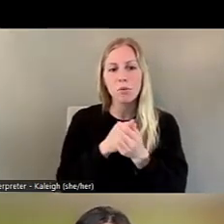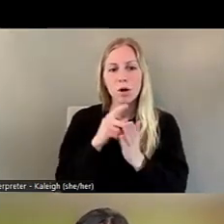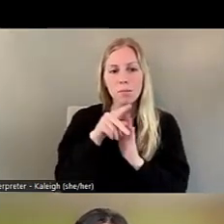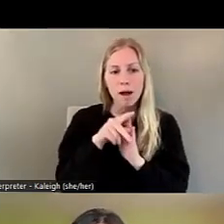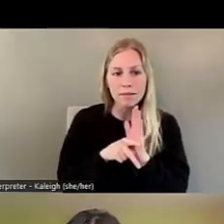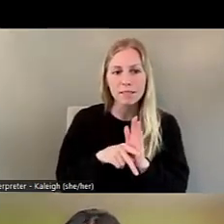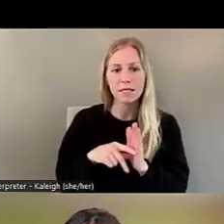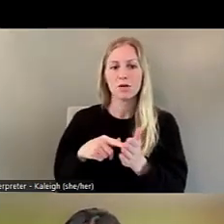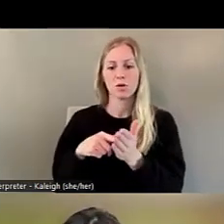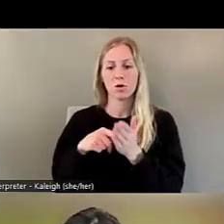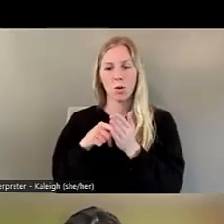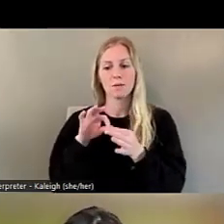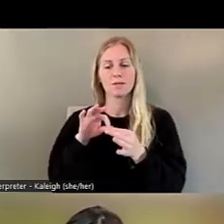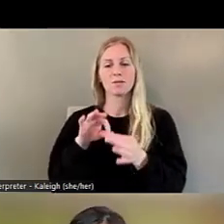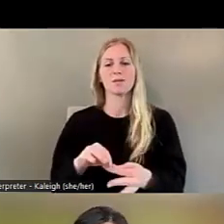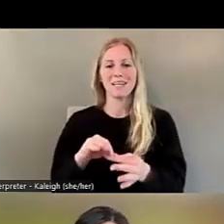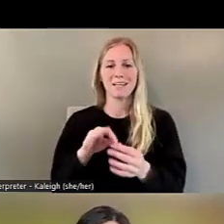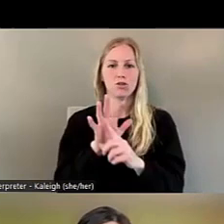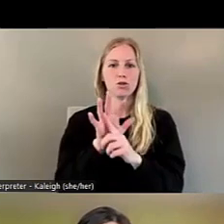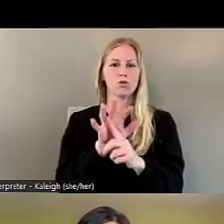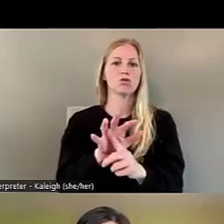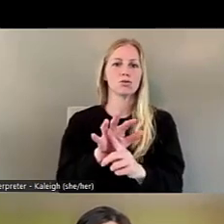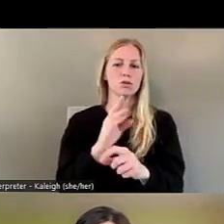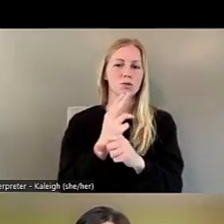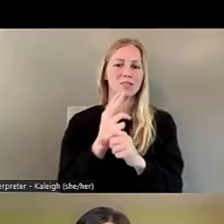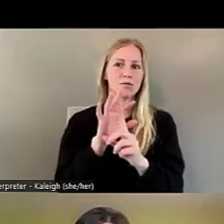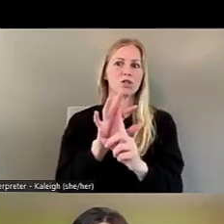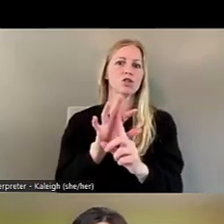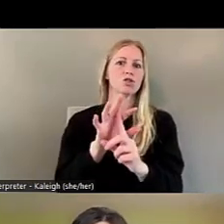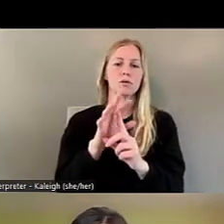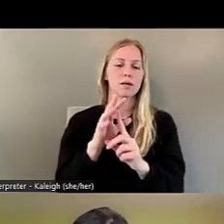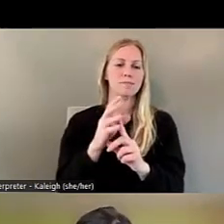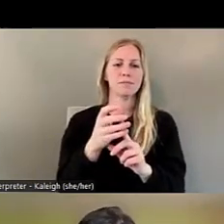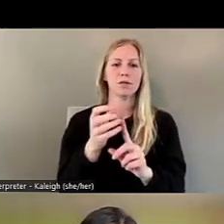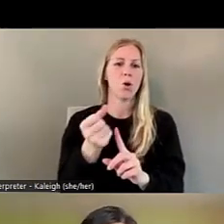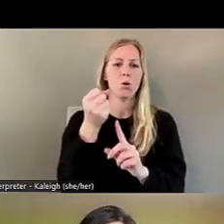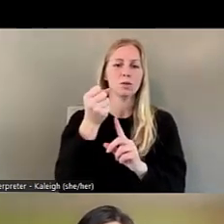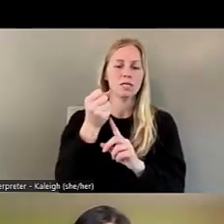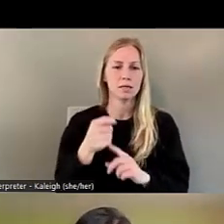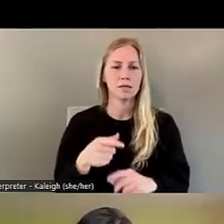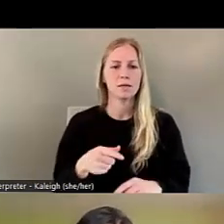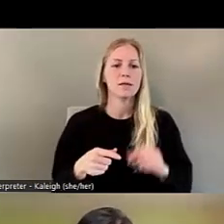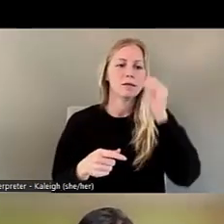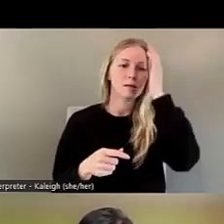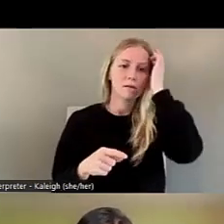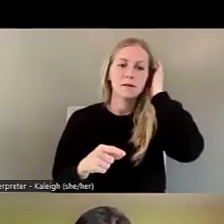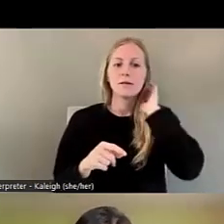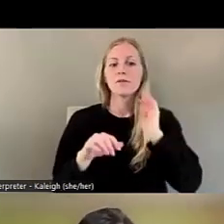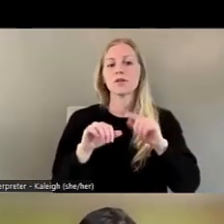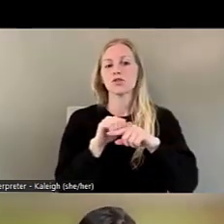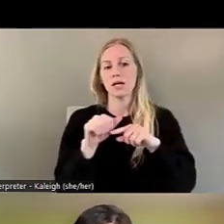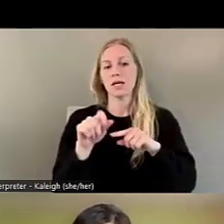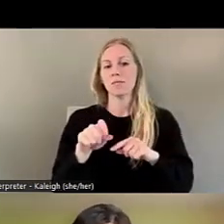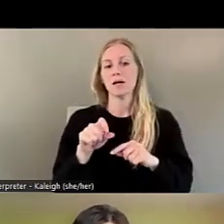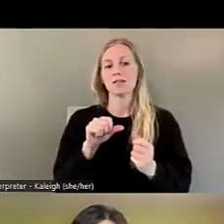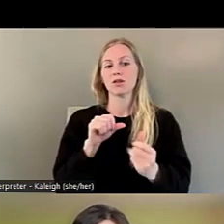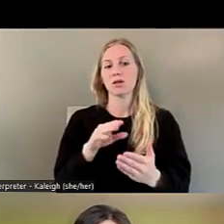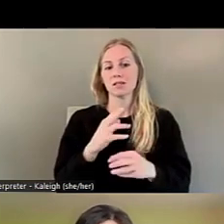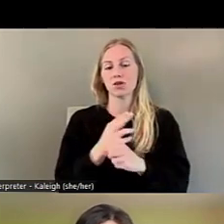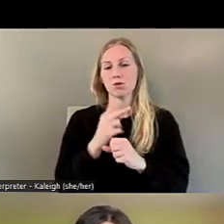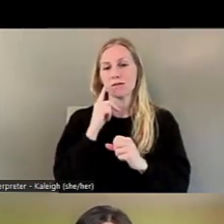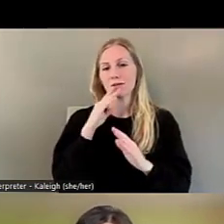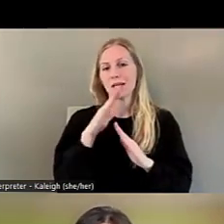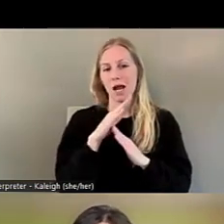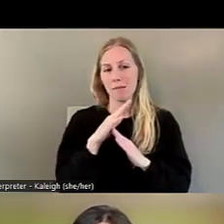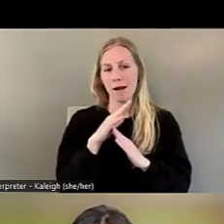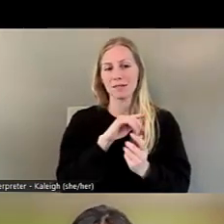requirements around the use of restraint. The training must address the use of timeout specifically as